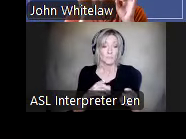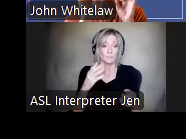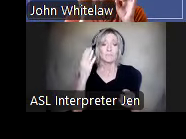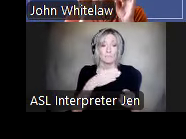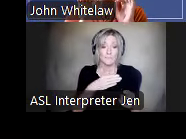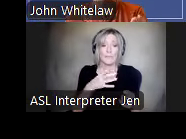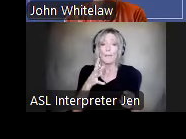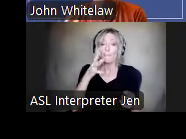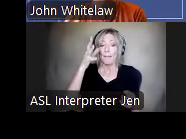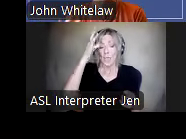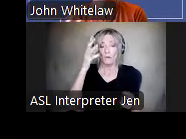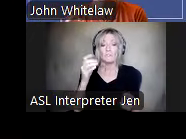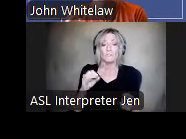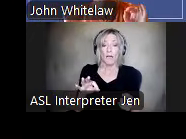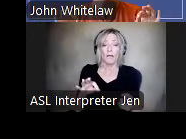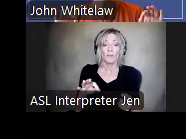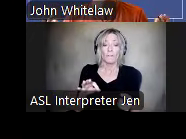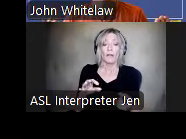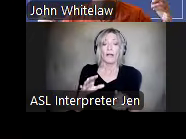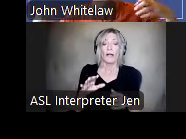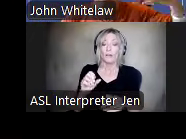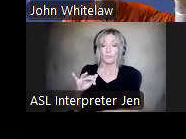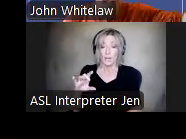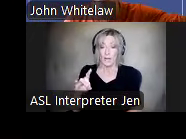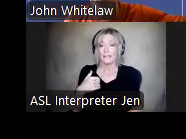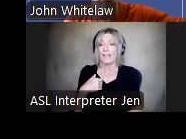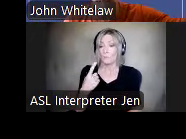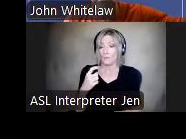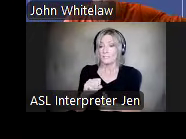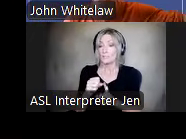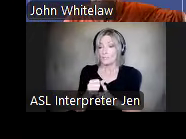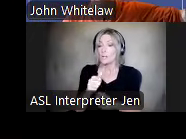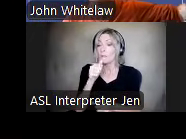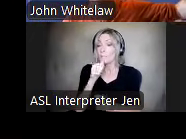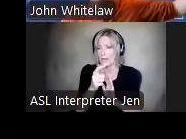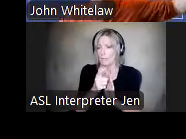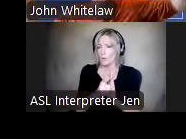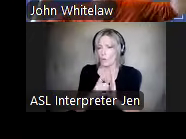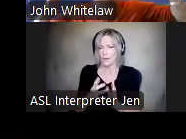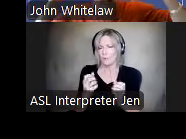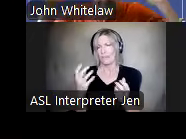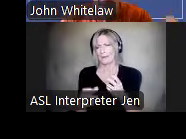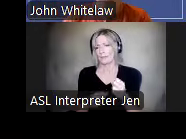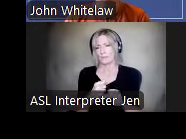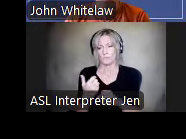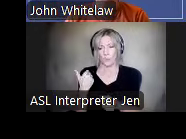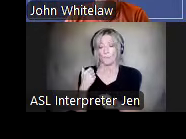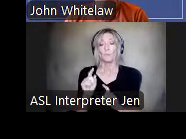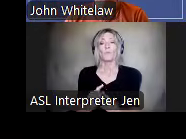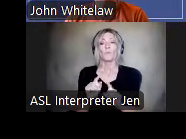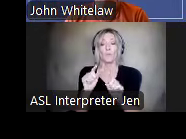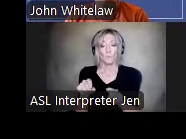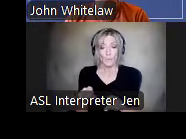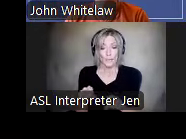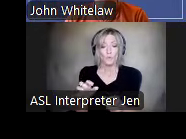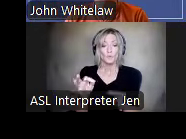Parents of a mutual child. So I had a case that a private lawyer did. This was years ago. They went to an ALJ